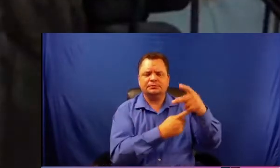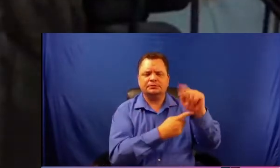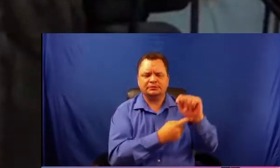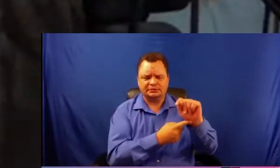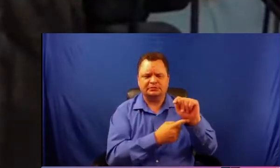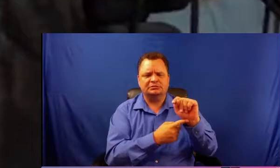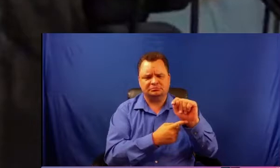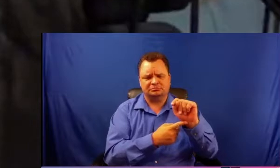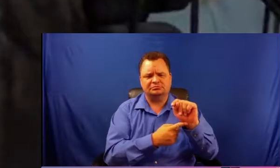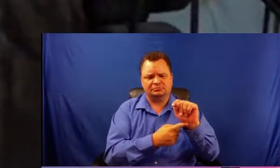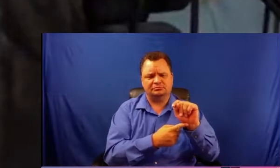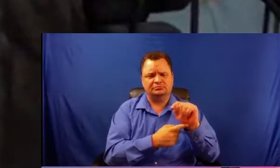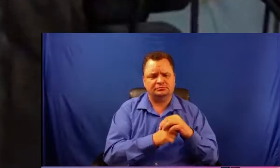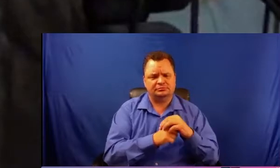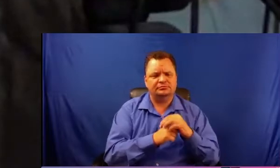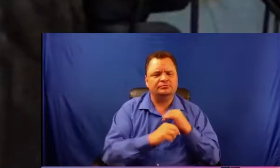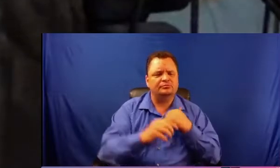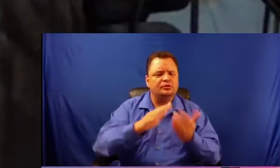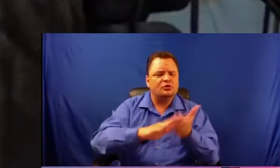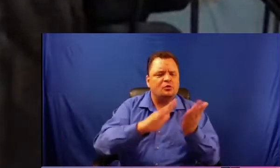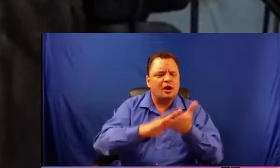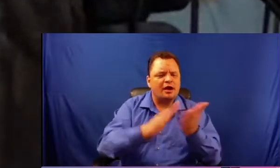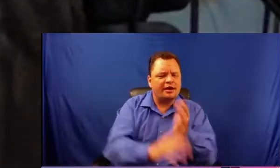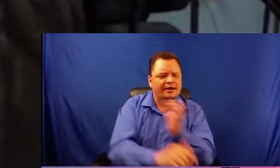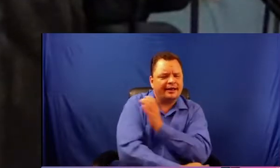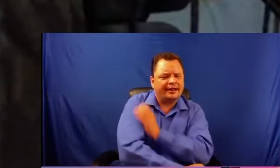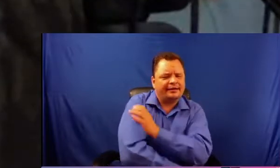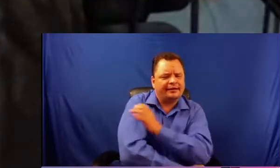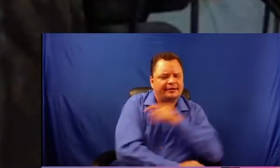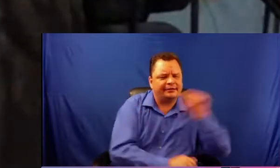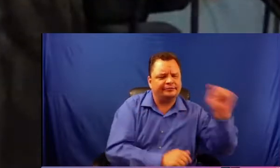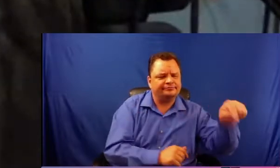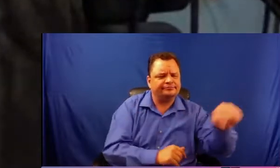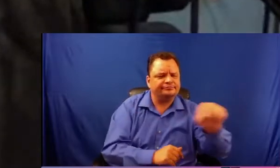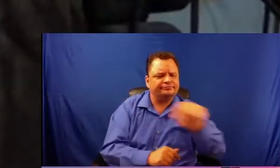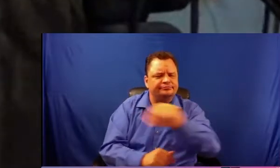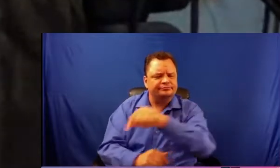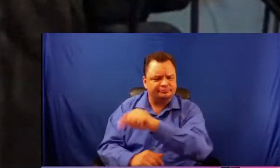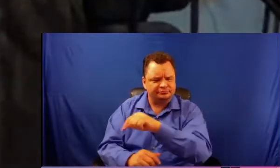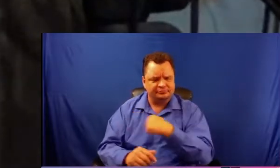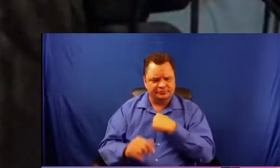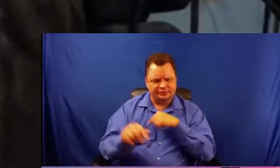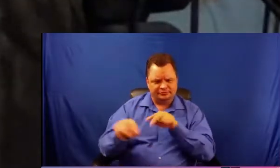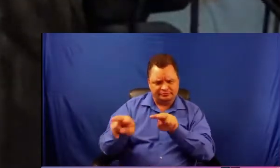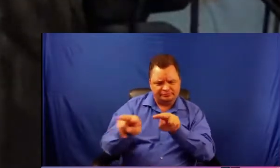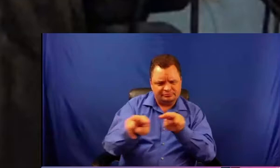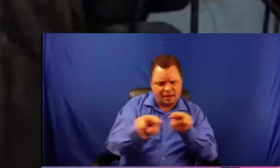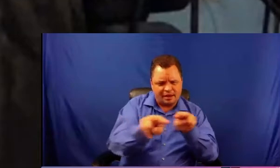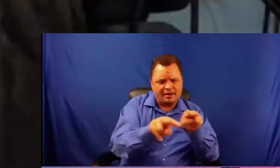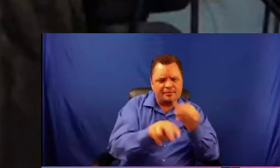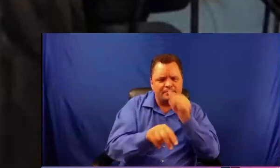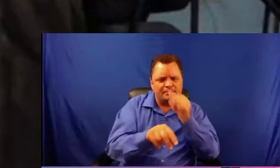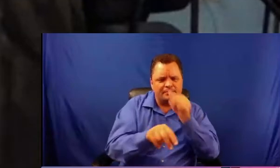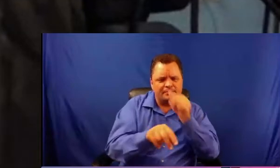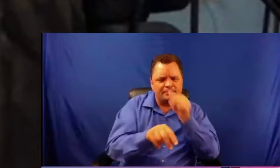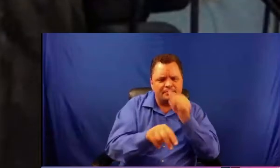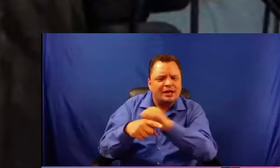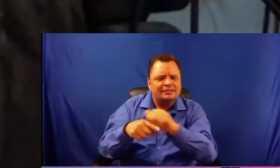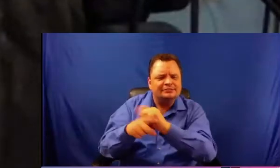clinic here in town. That kind of gave me some insight into the private sector medicine, trying to treat patients,